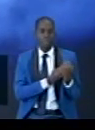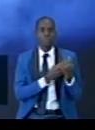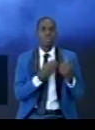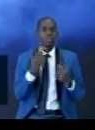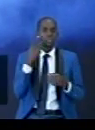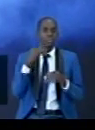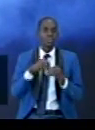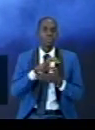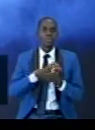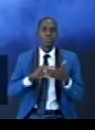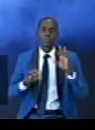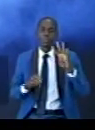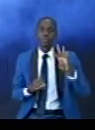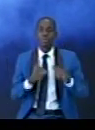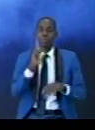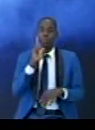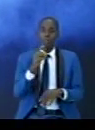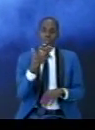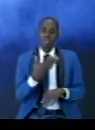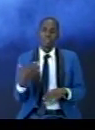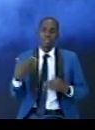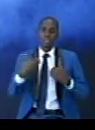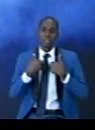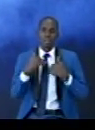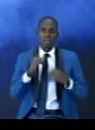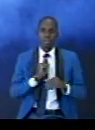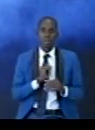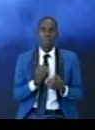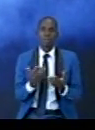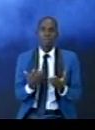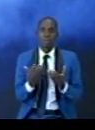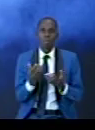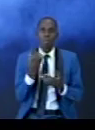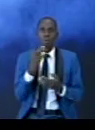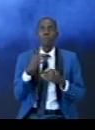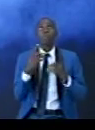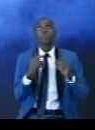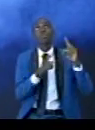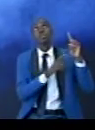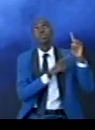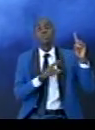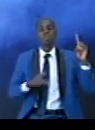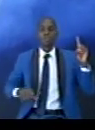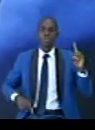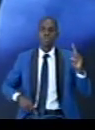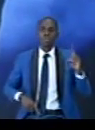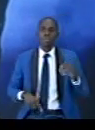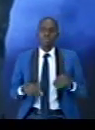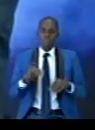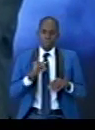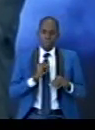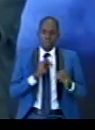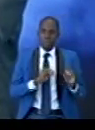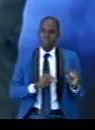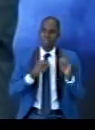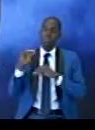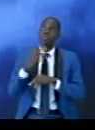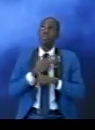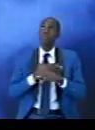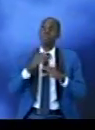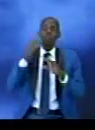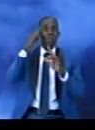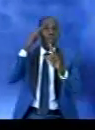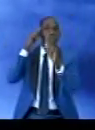4, it says in verse 4, one thing have I desired. I set my face, I set my